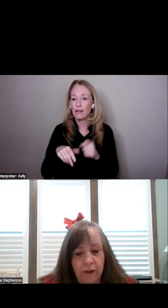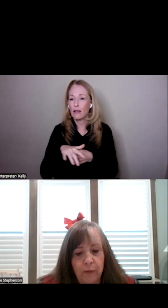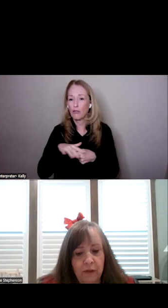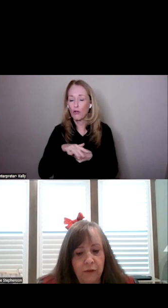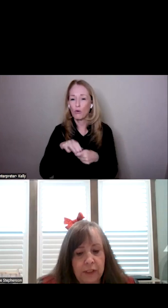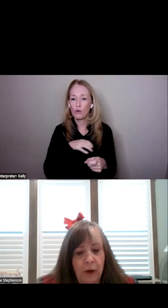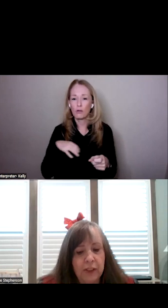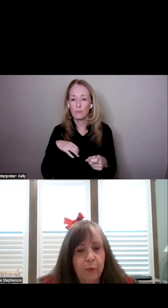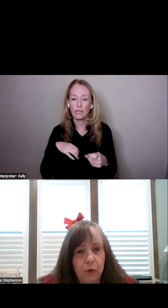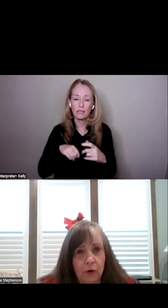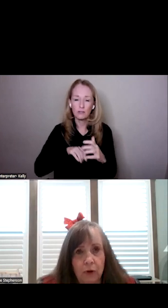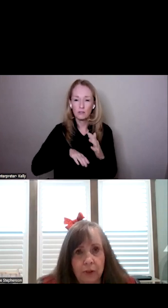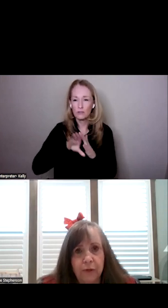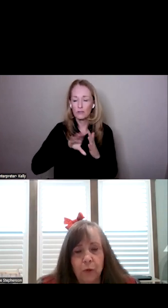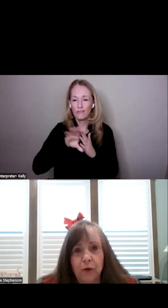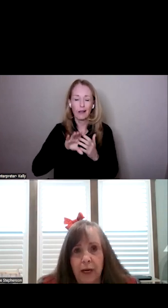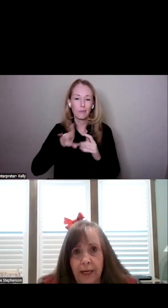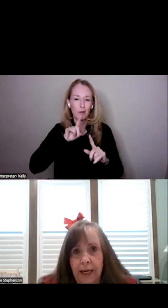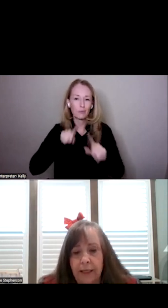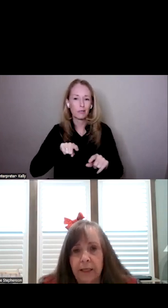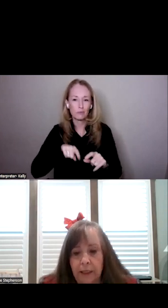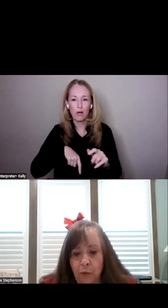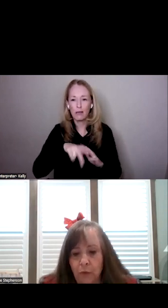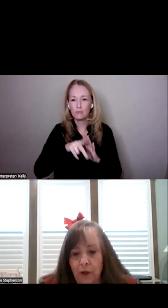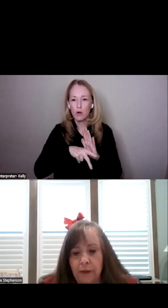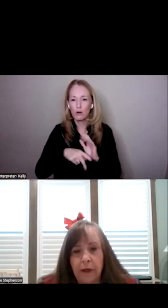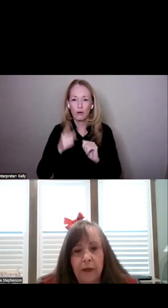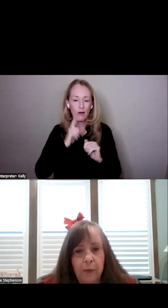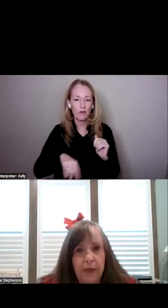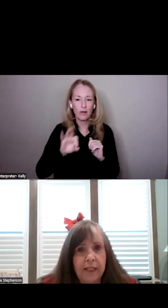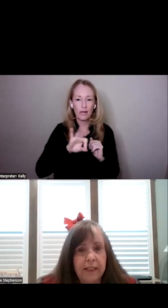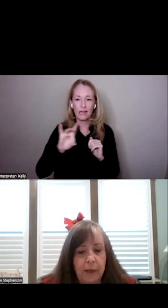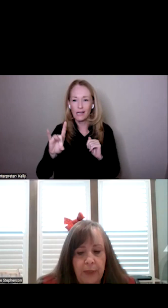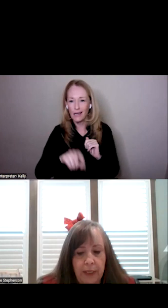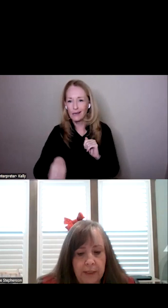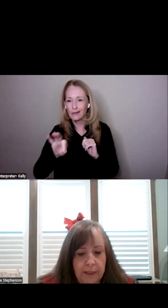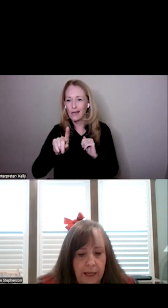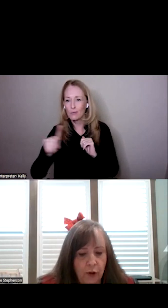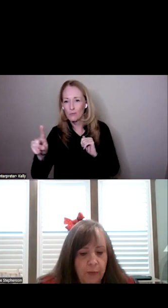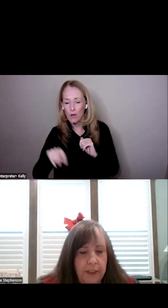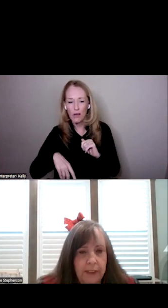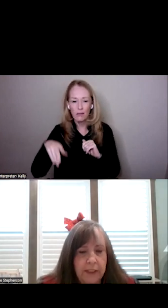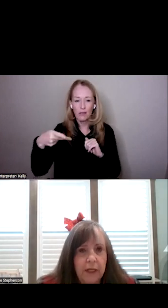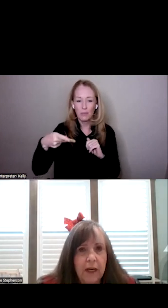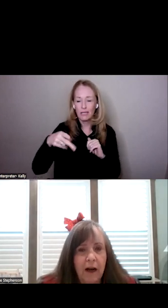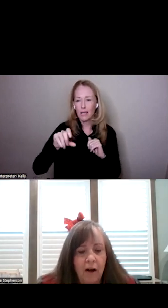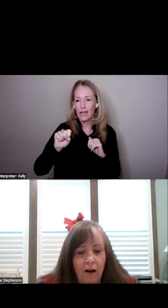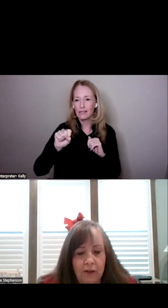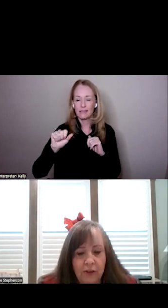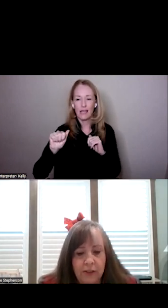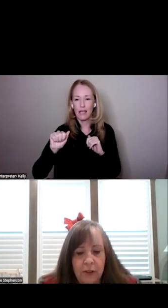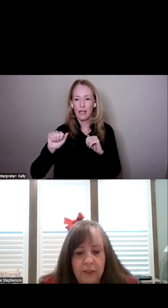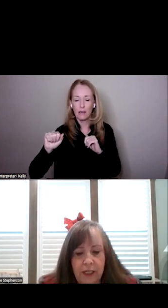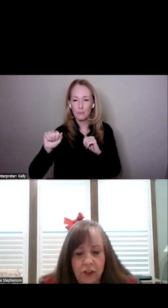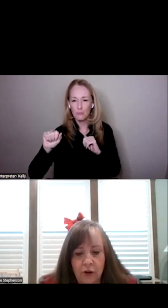coordinate development of response protocols for 988, 911, the PSAPs, and the police.